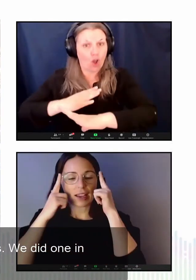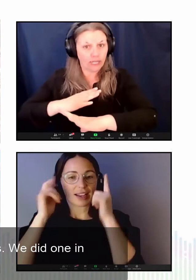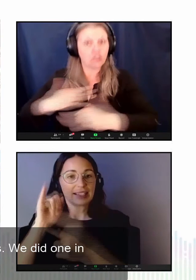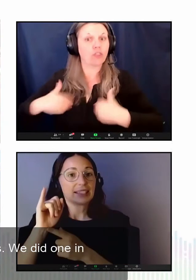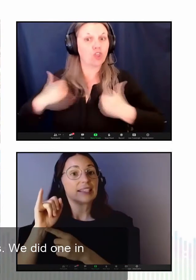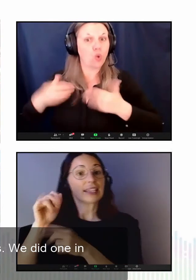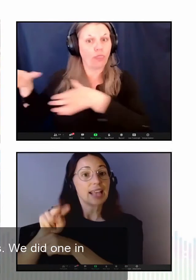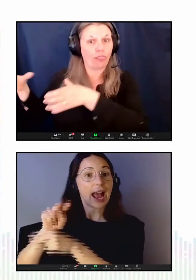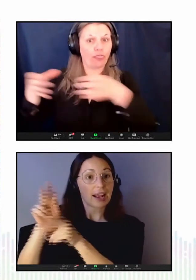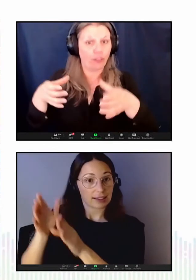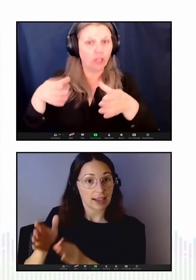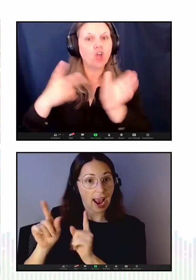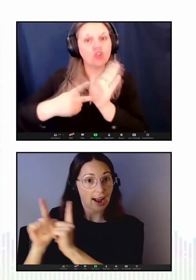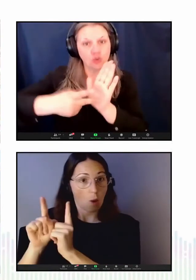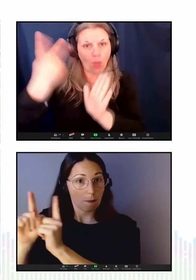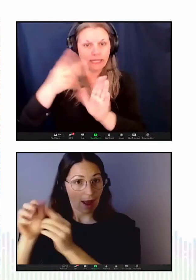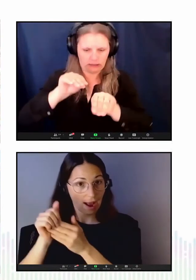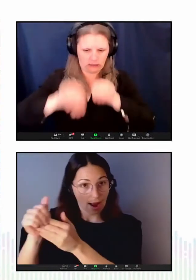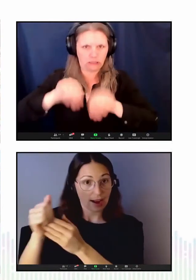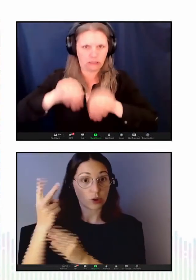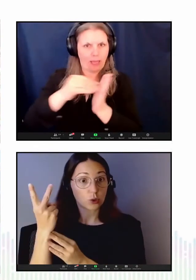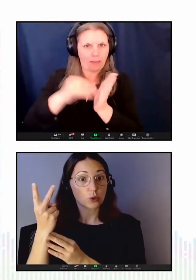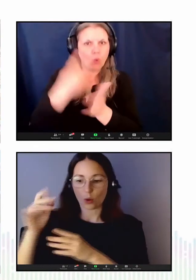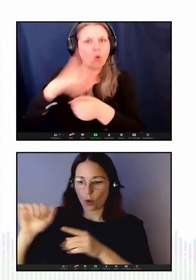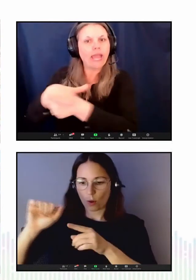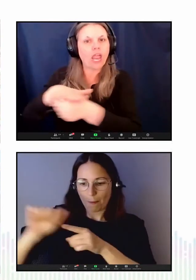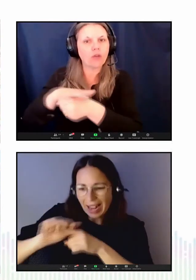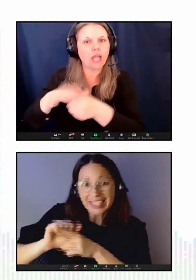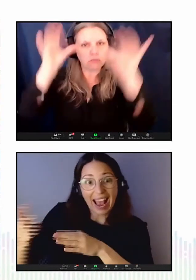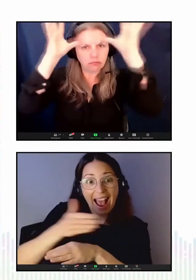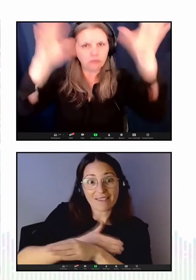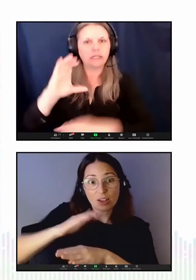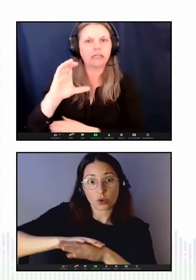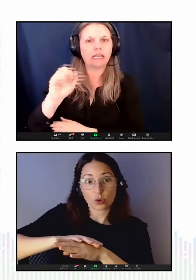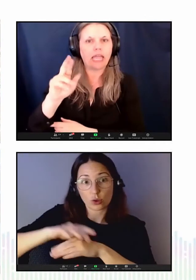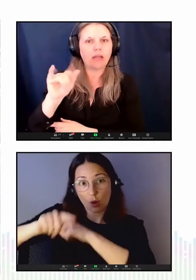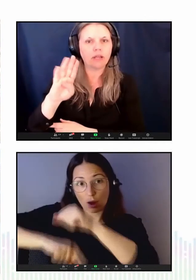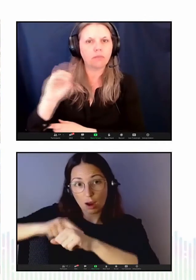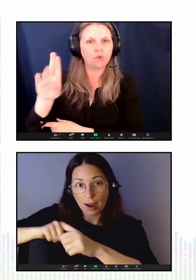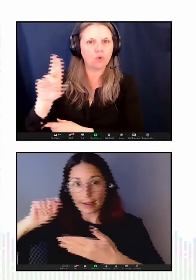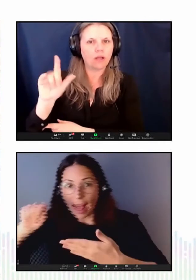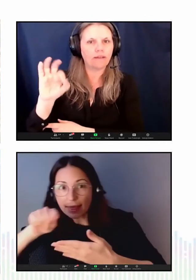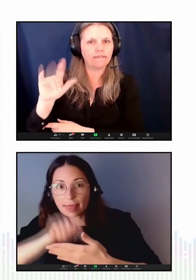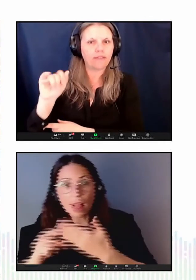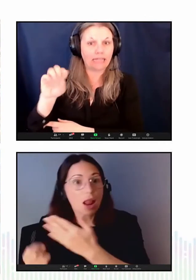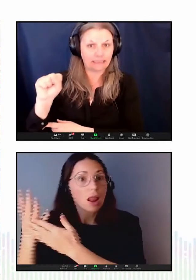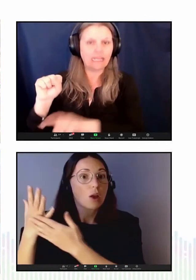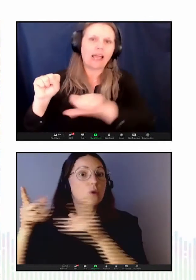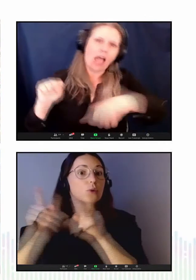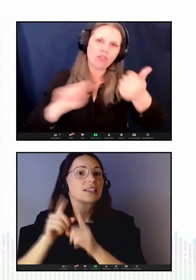mapping exercises. We did one in Caribou Flats and we did one in Drum Lake. And what we do